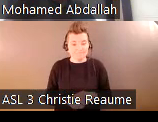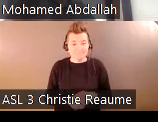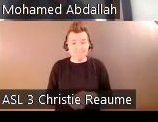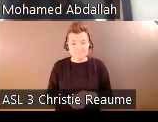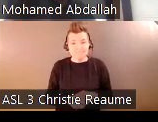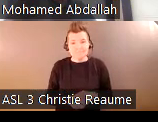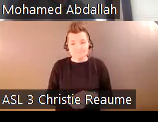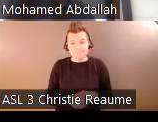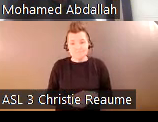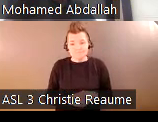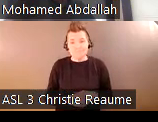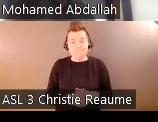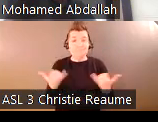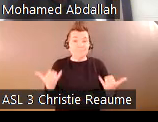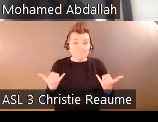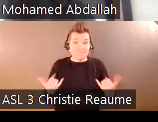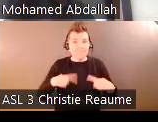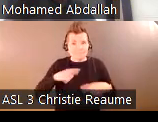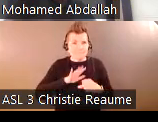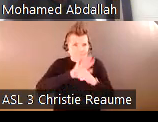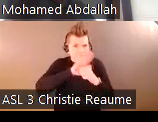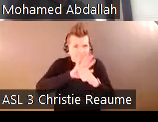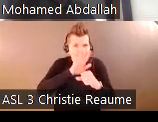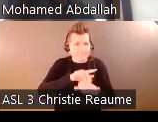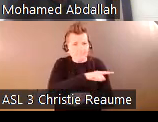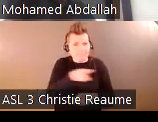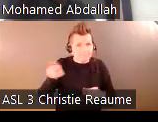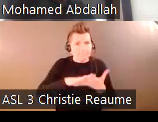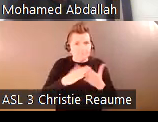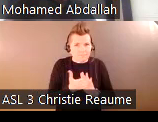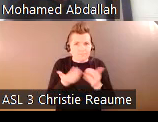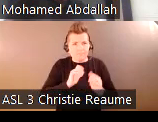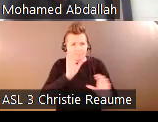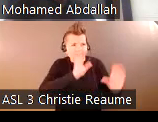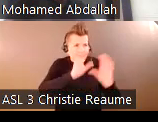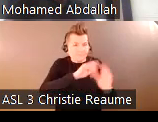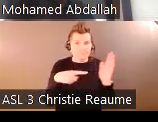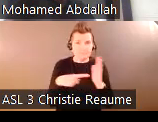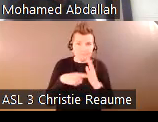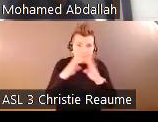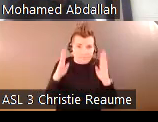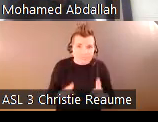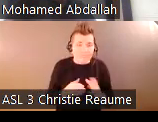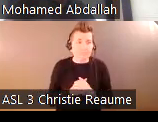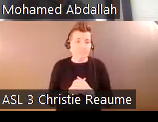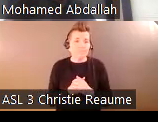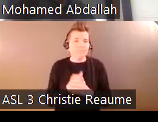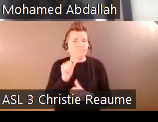There's a lot of work now in the community to try to look into affordable housing and other forms of social